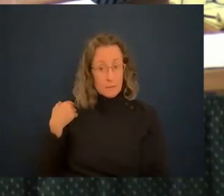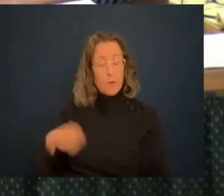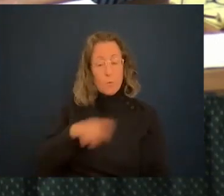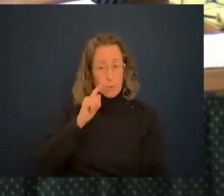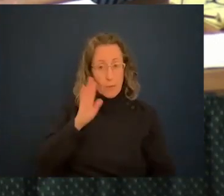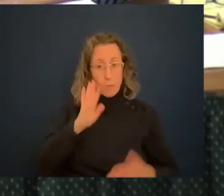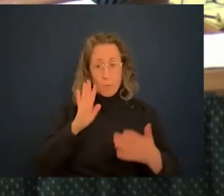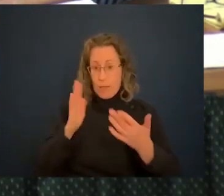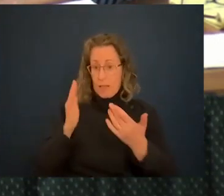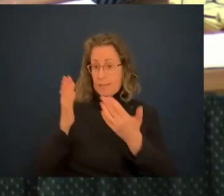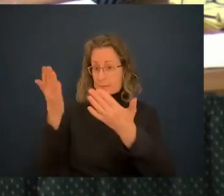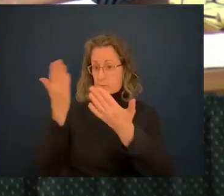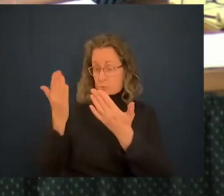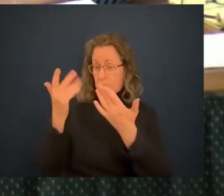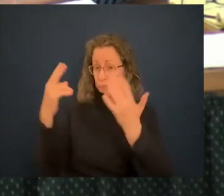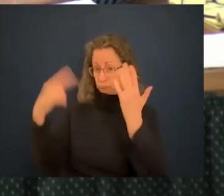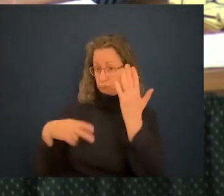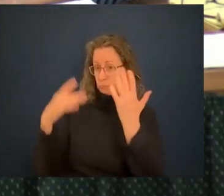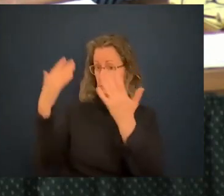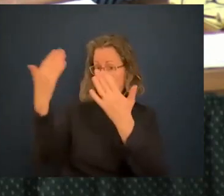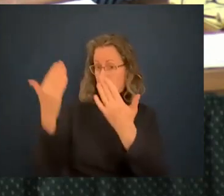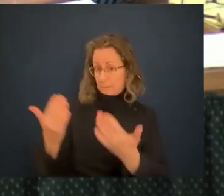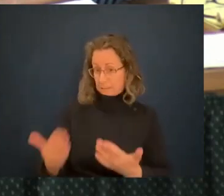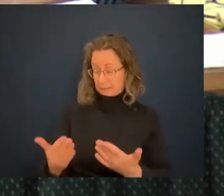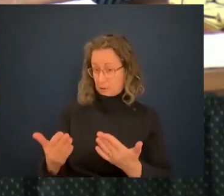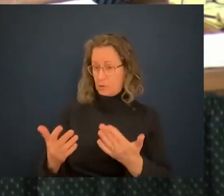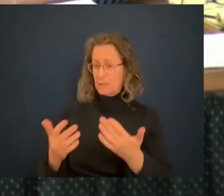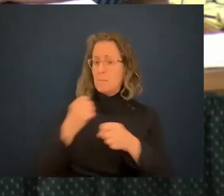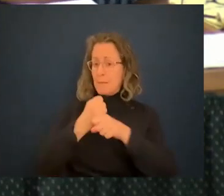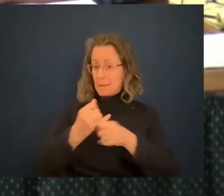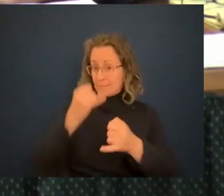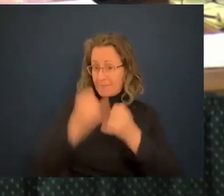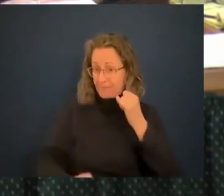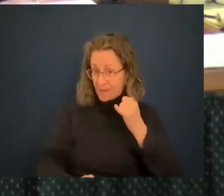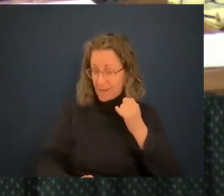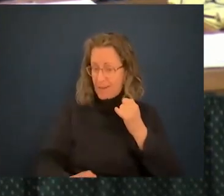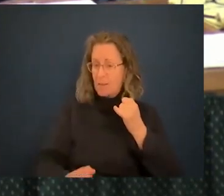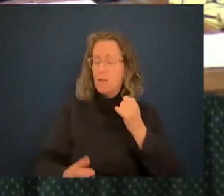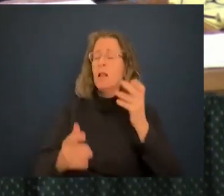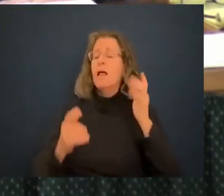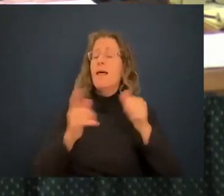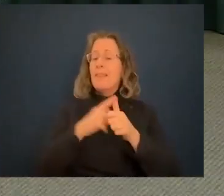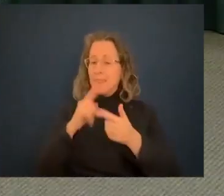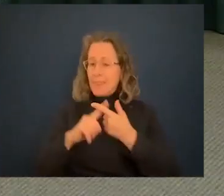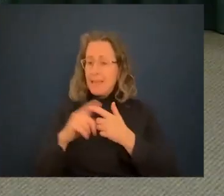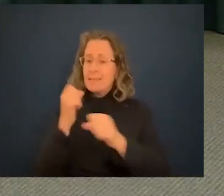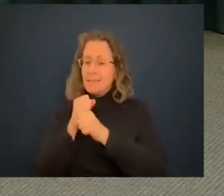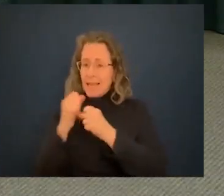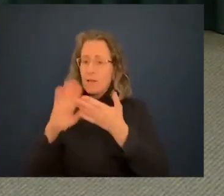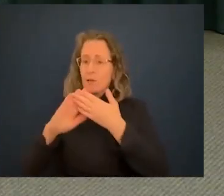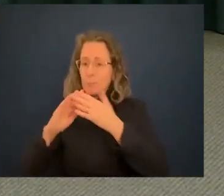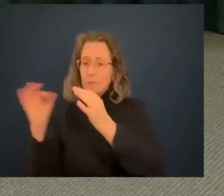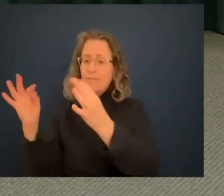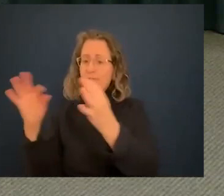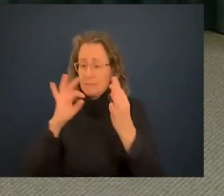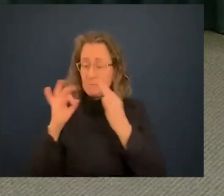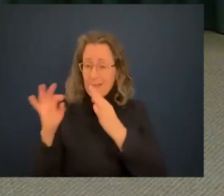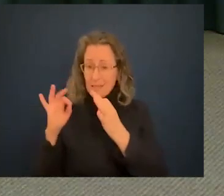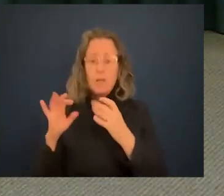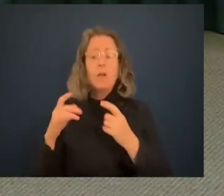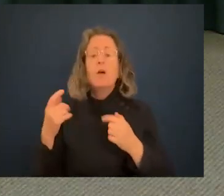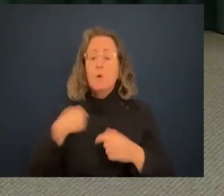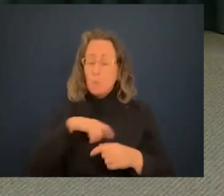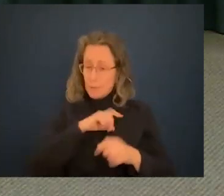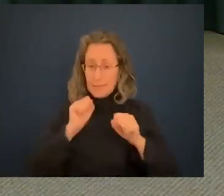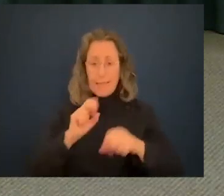recommendations and hear from the community about their proposals and we can use Consultants to do that